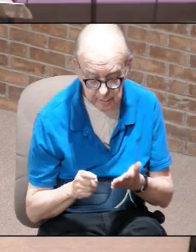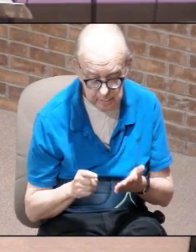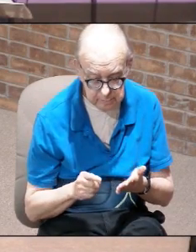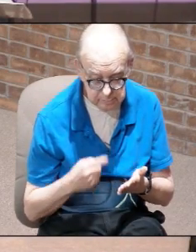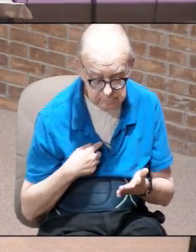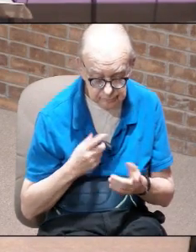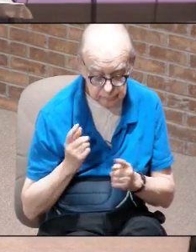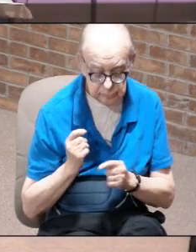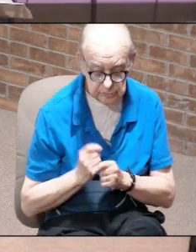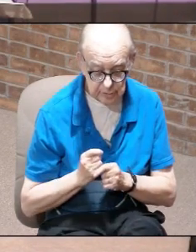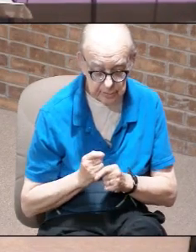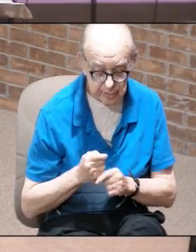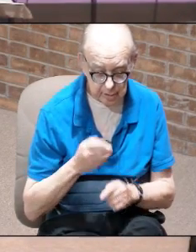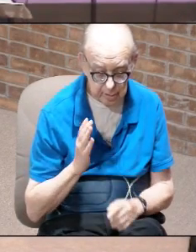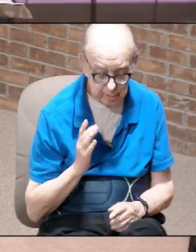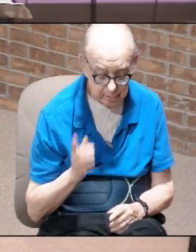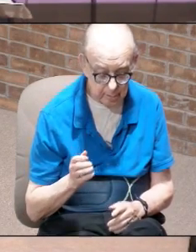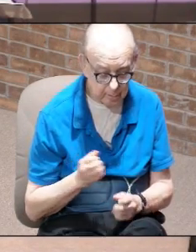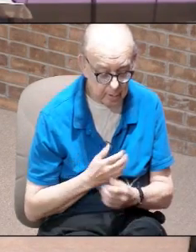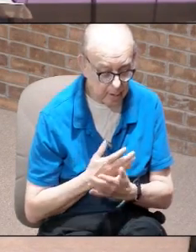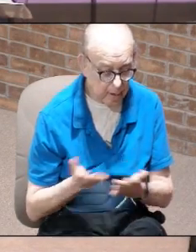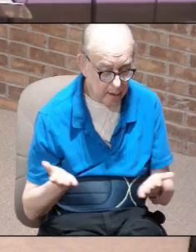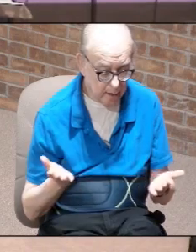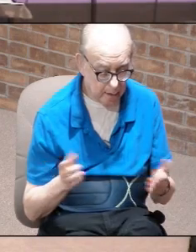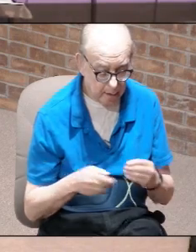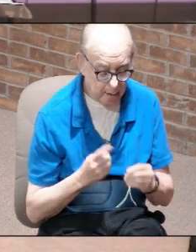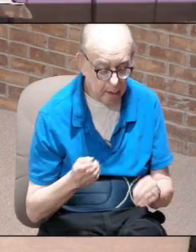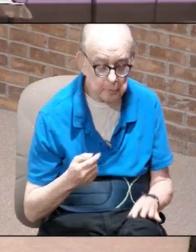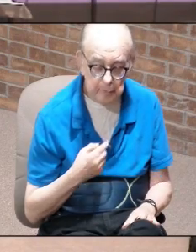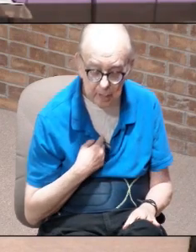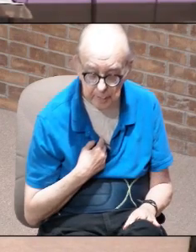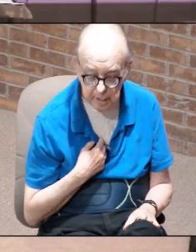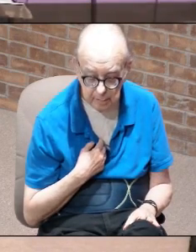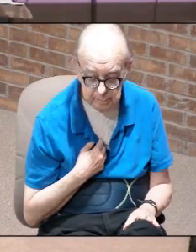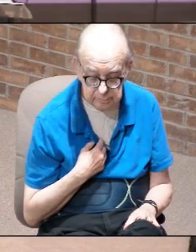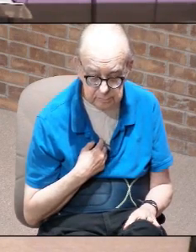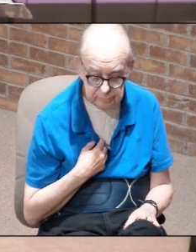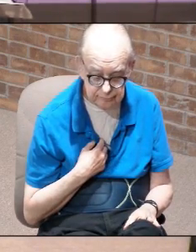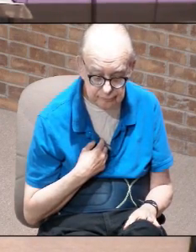I'm trusting you with everything about me